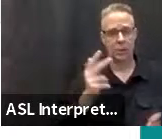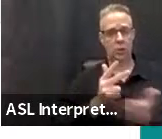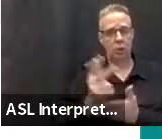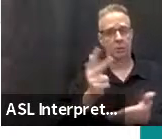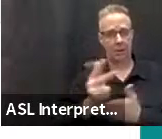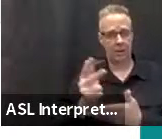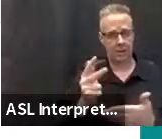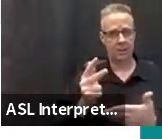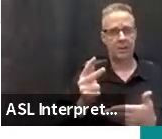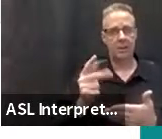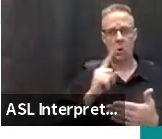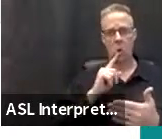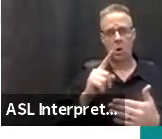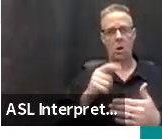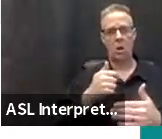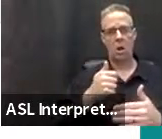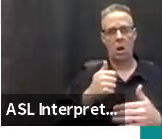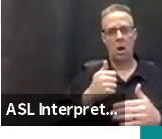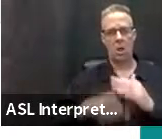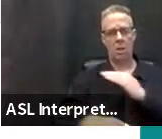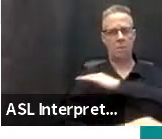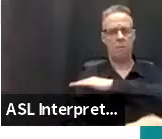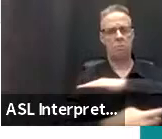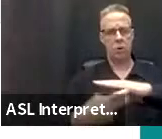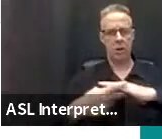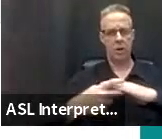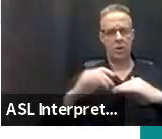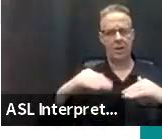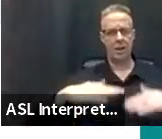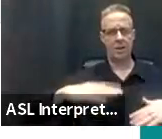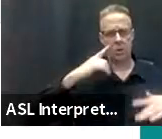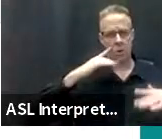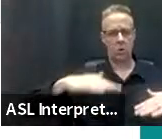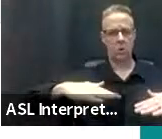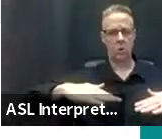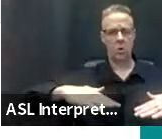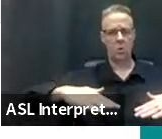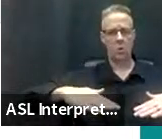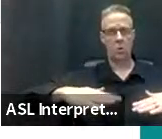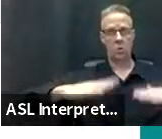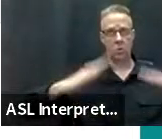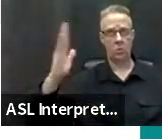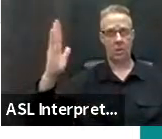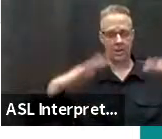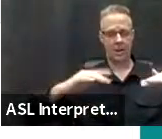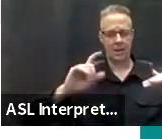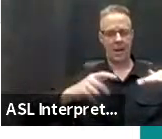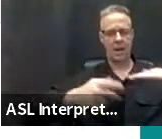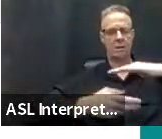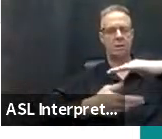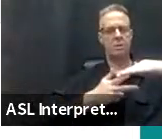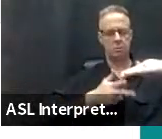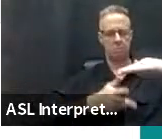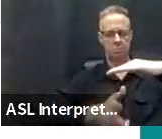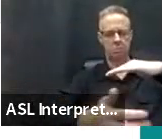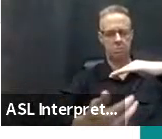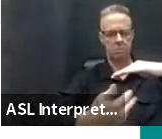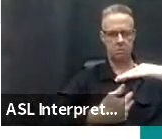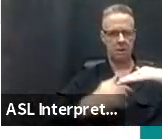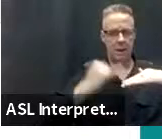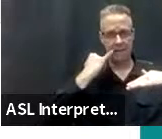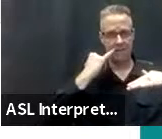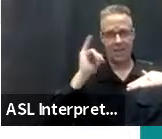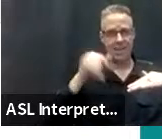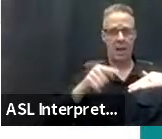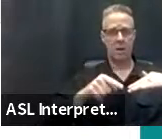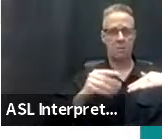lanes are under the part of the bridge that has the raising deck. Mhm. If we could move that shipping